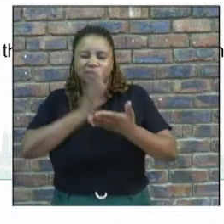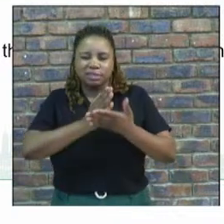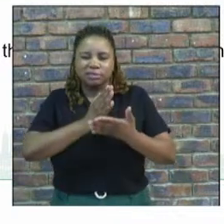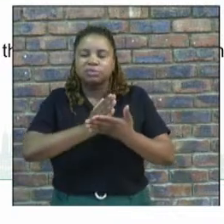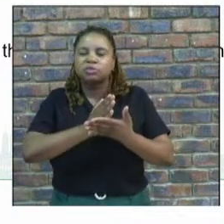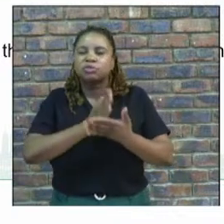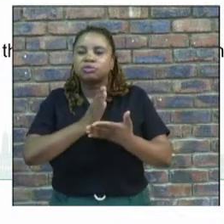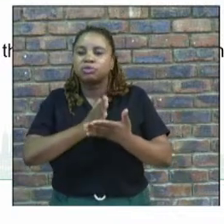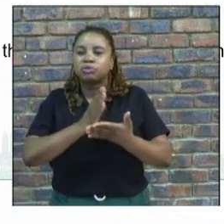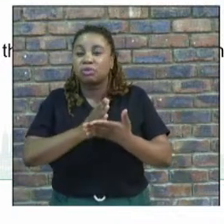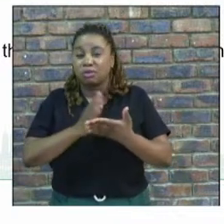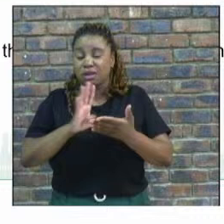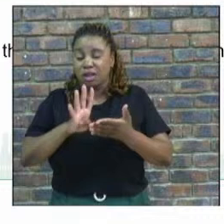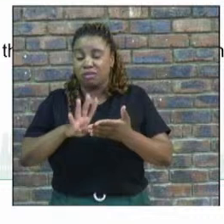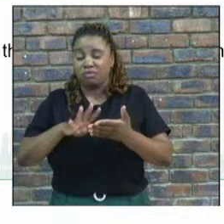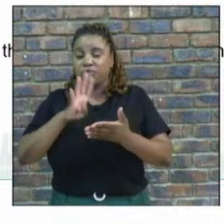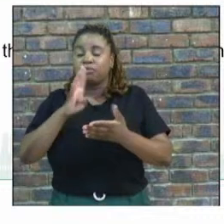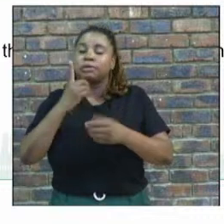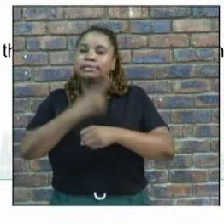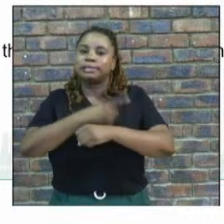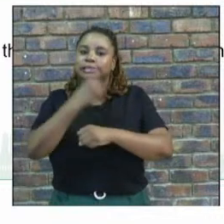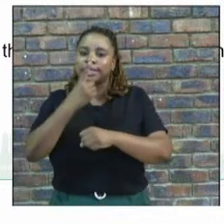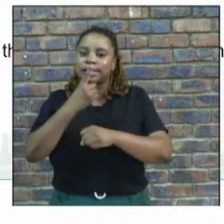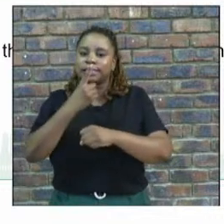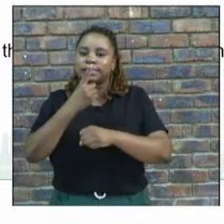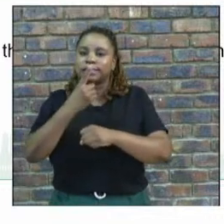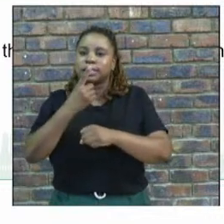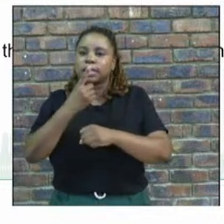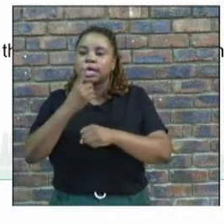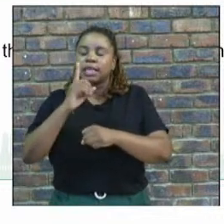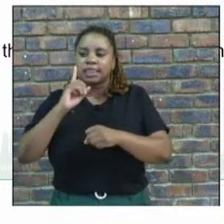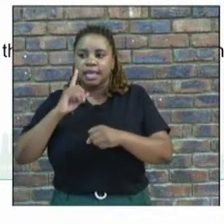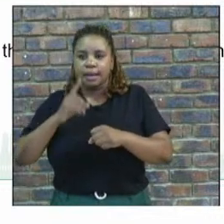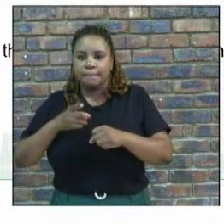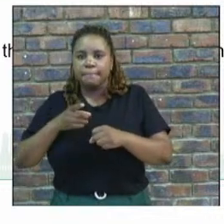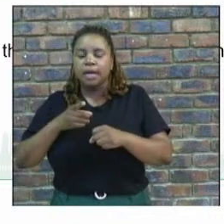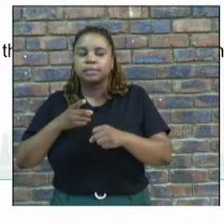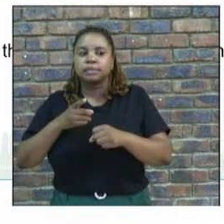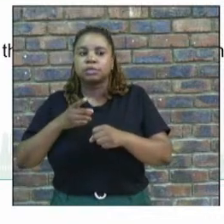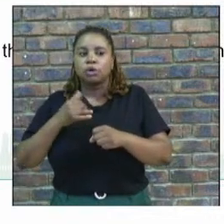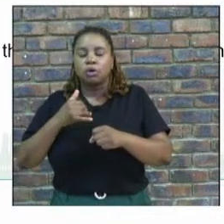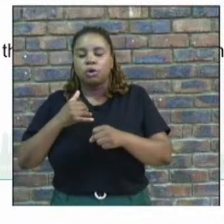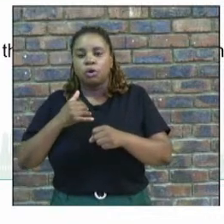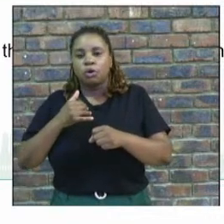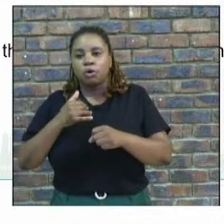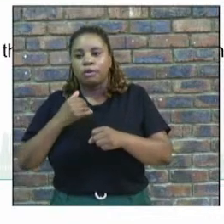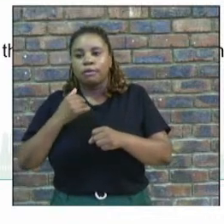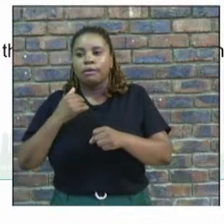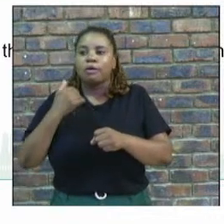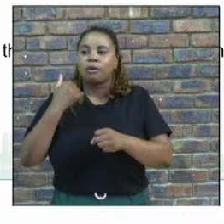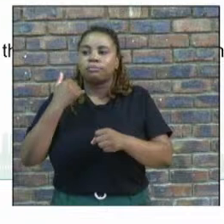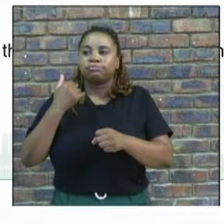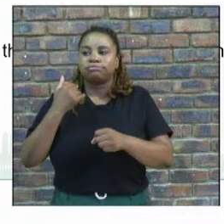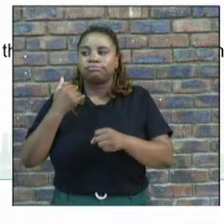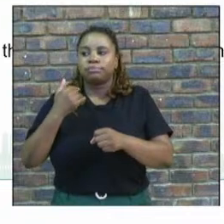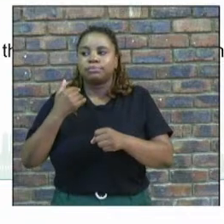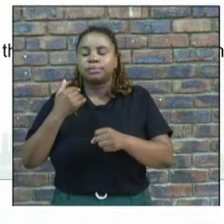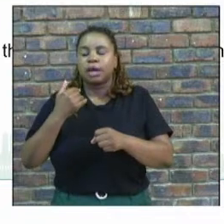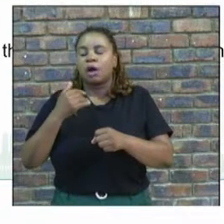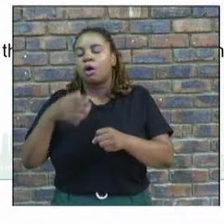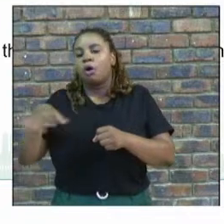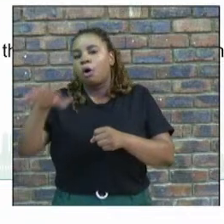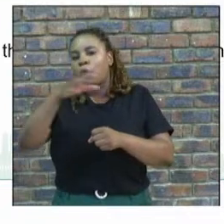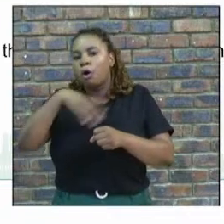of accepting that application, they must call upon interested and affected person